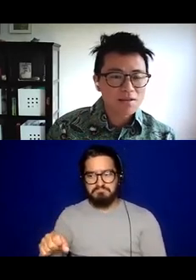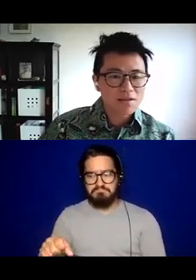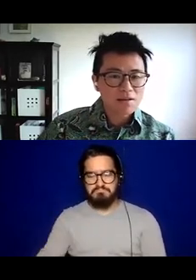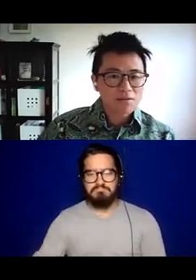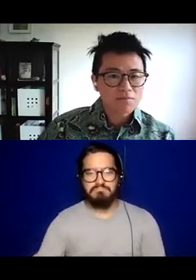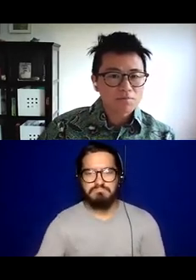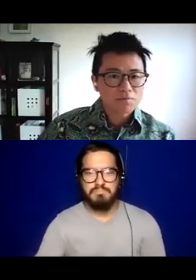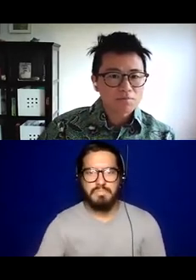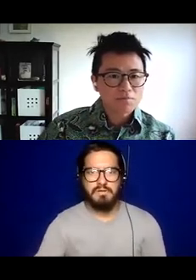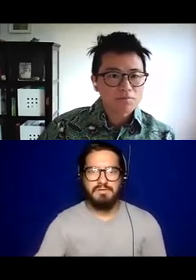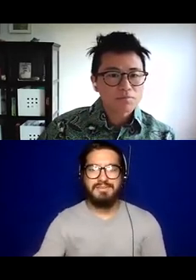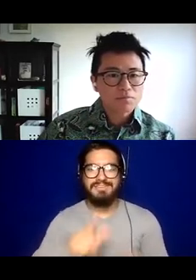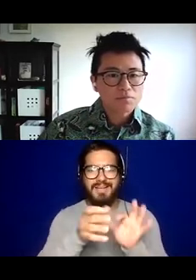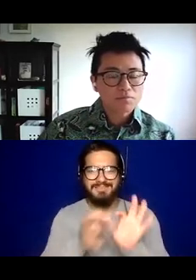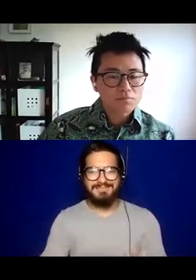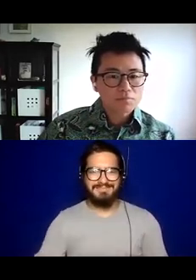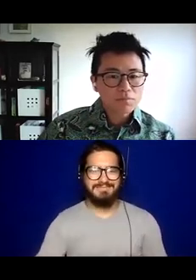one, I think.